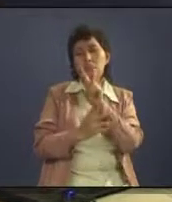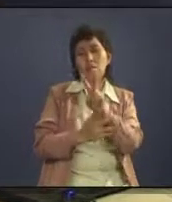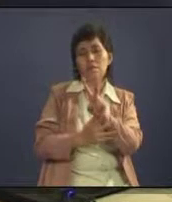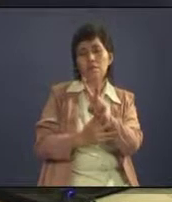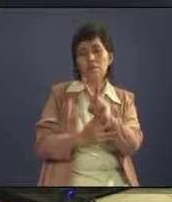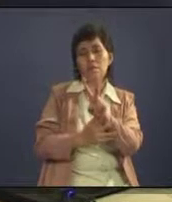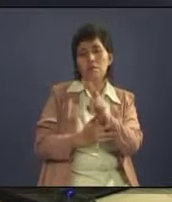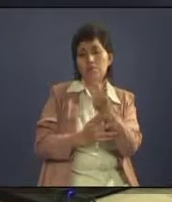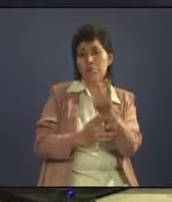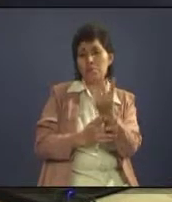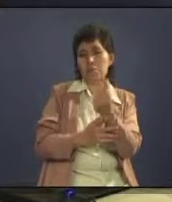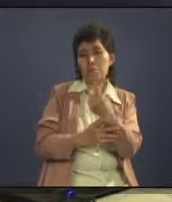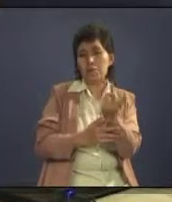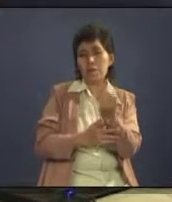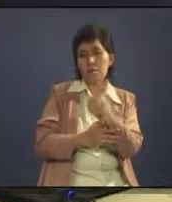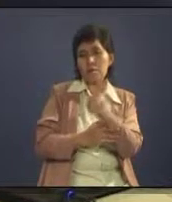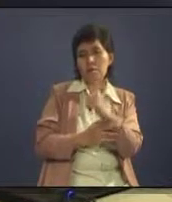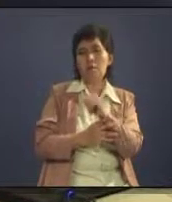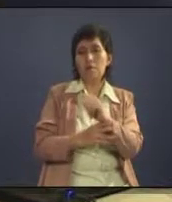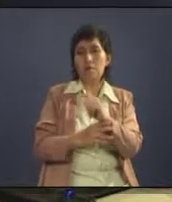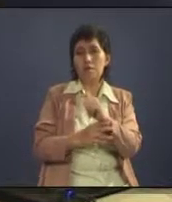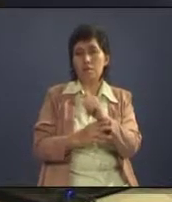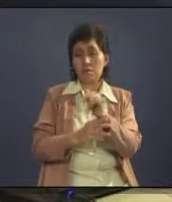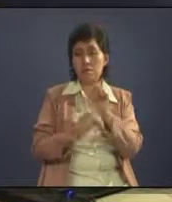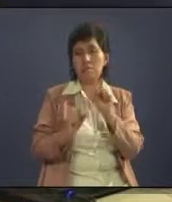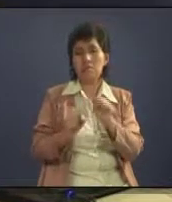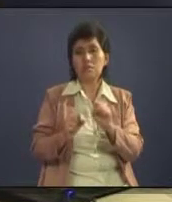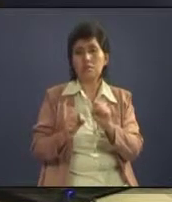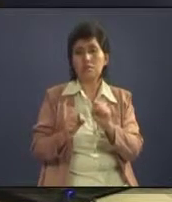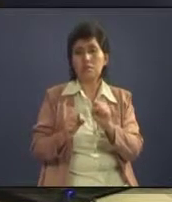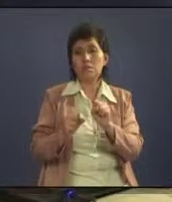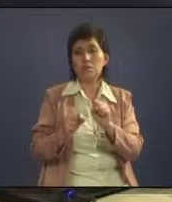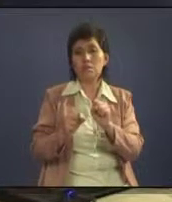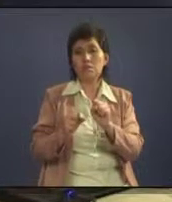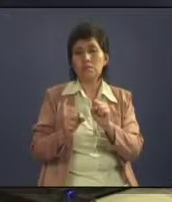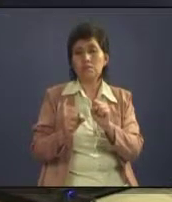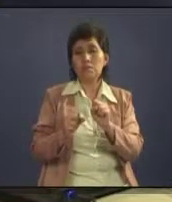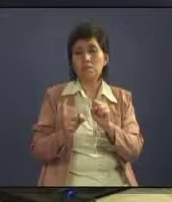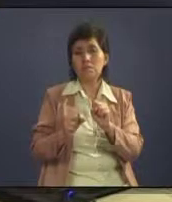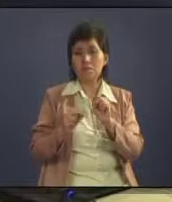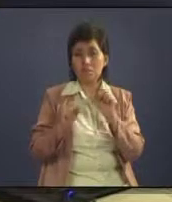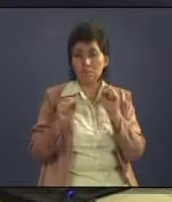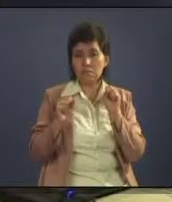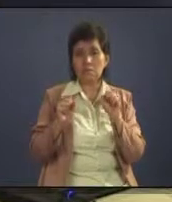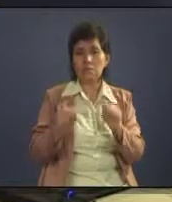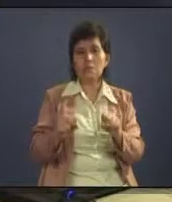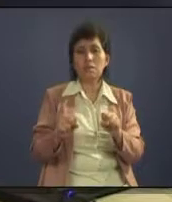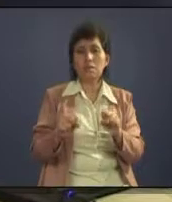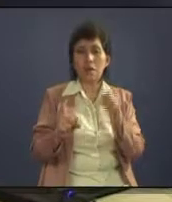if you look at them, one, you consider him as you can call it